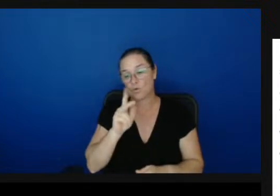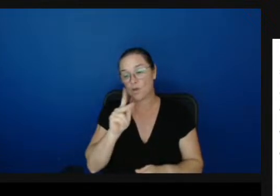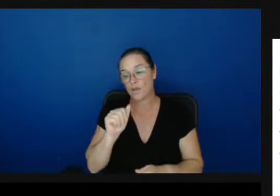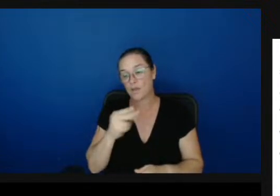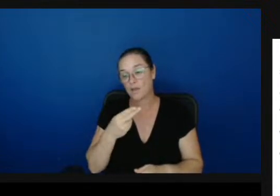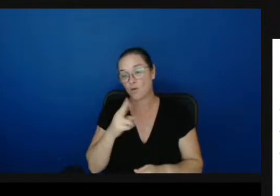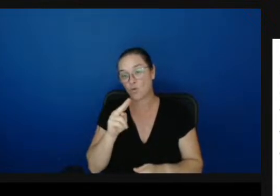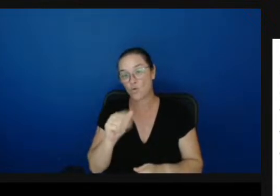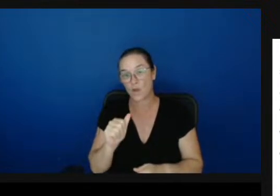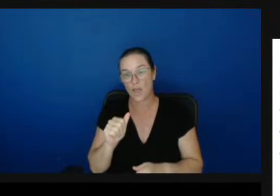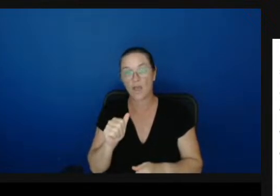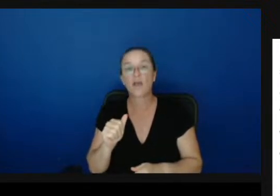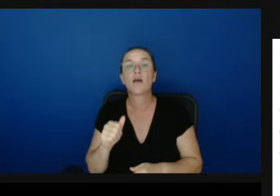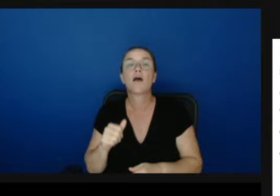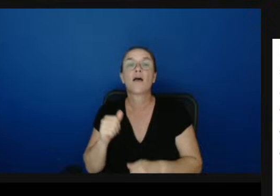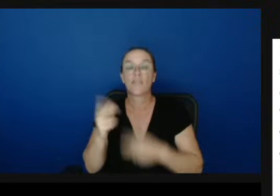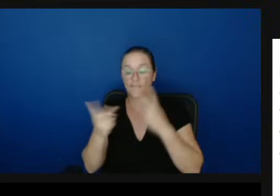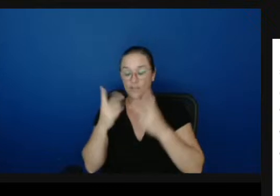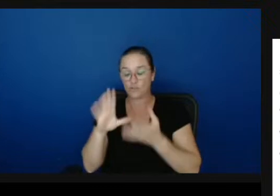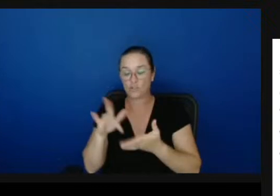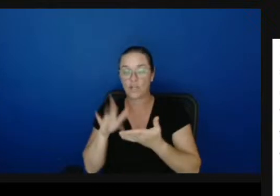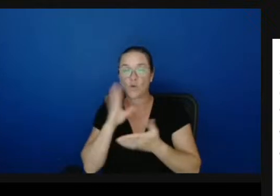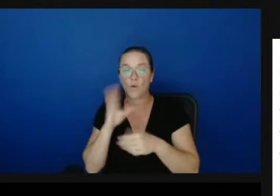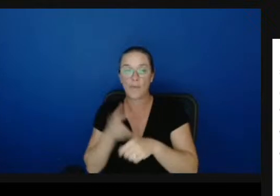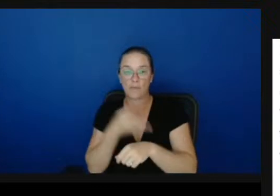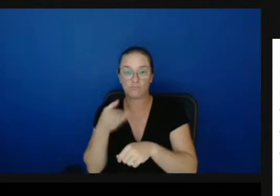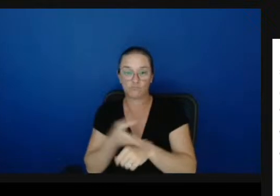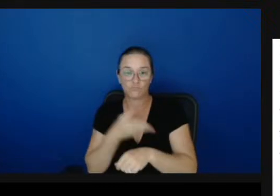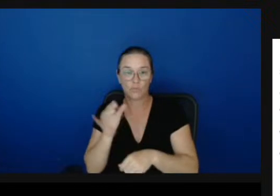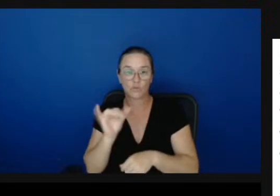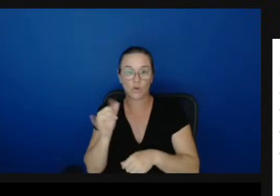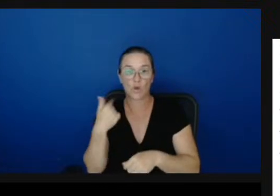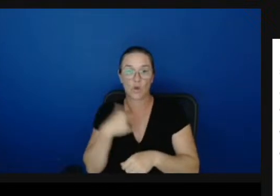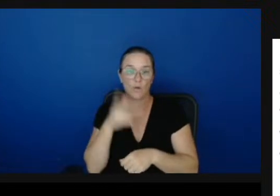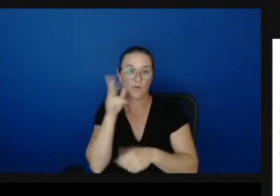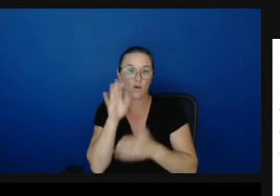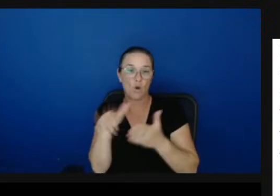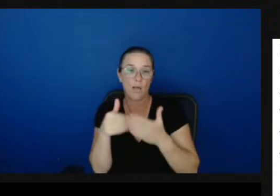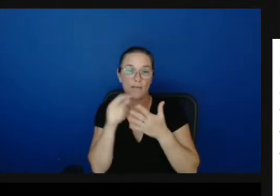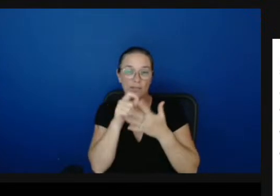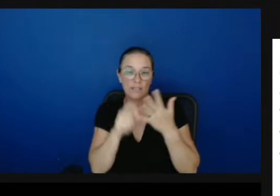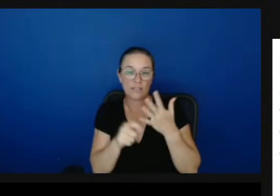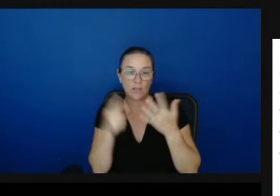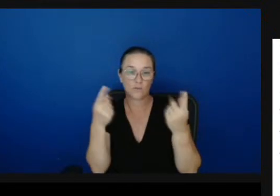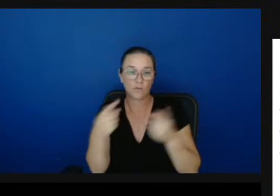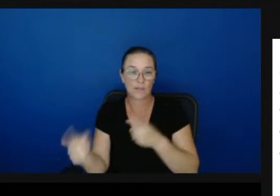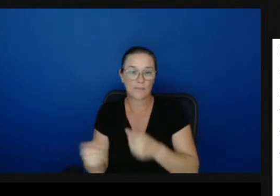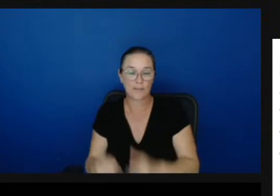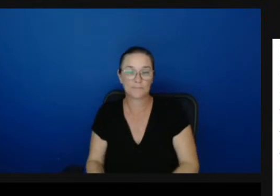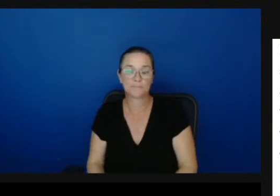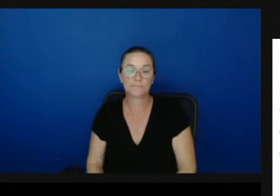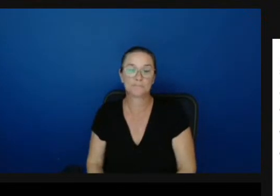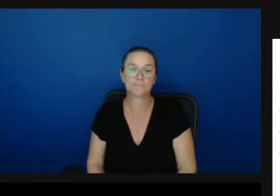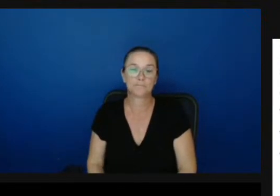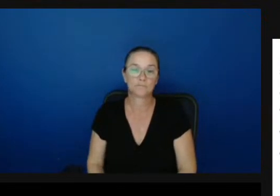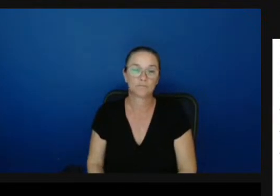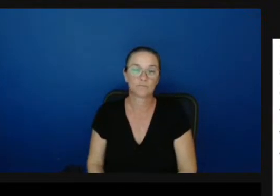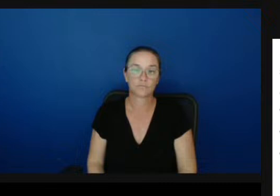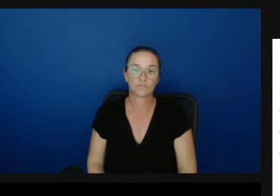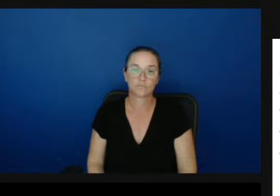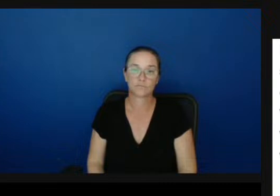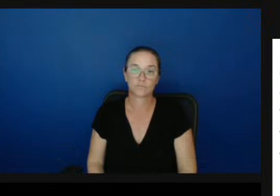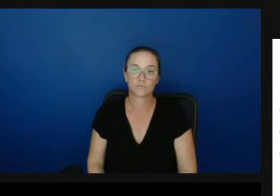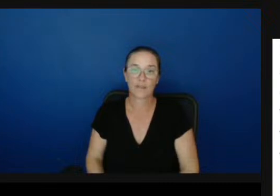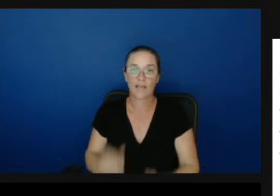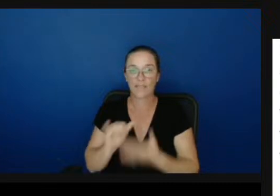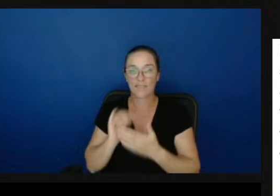construction and renovation. And this will be the date where we hear all the details of what that will entail. Right, so that is